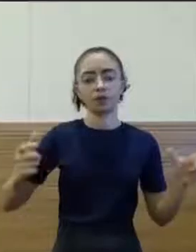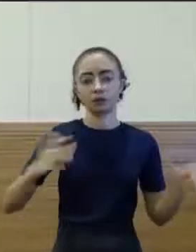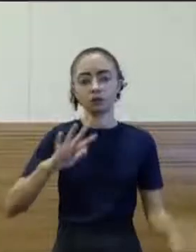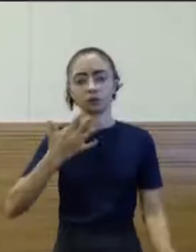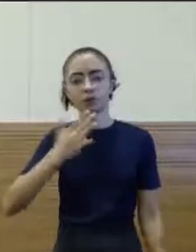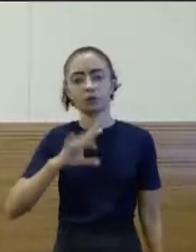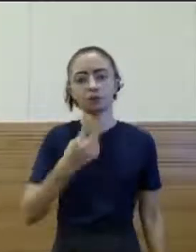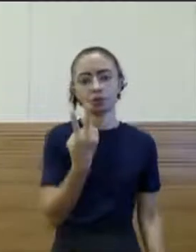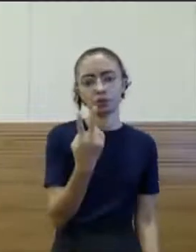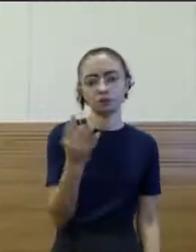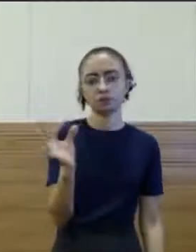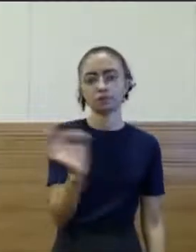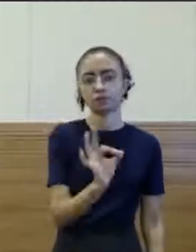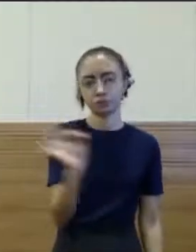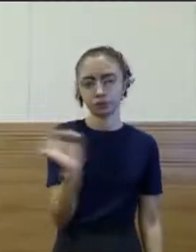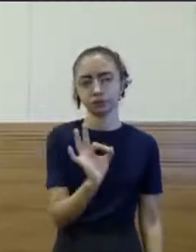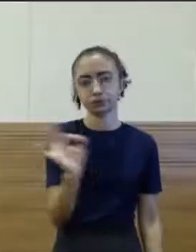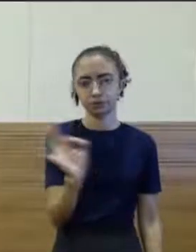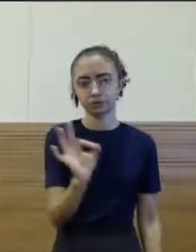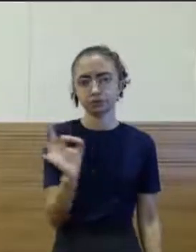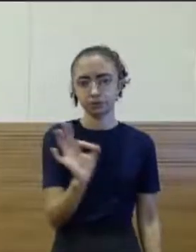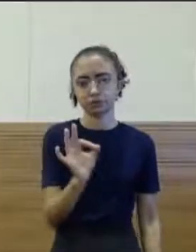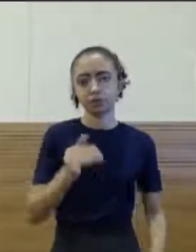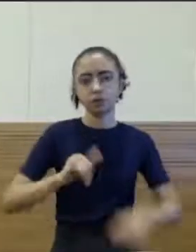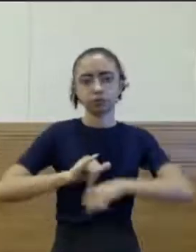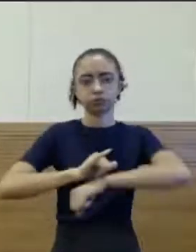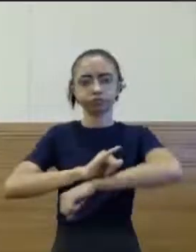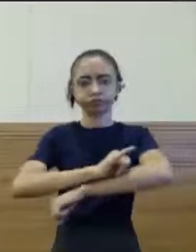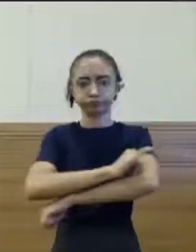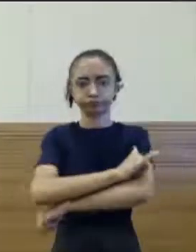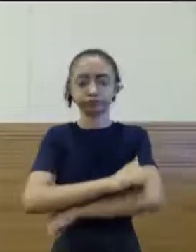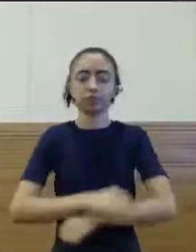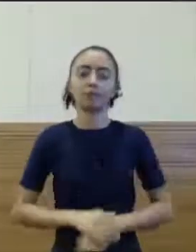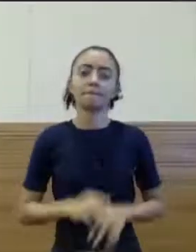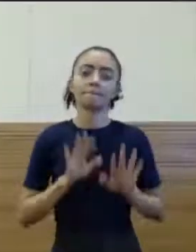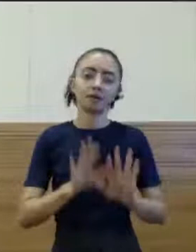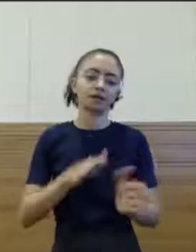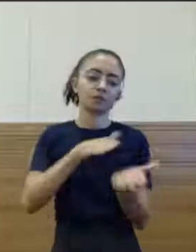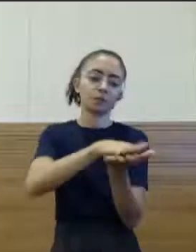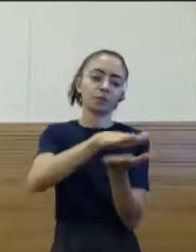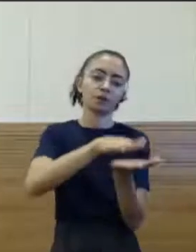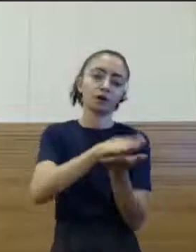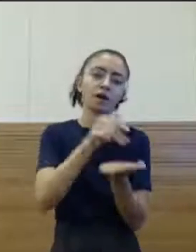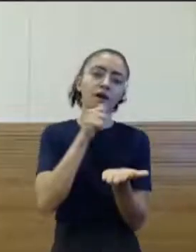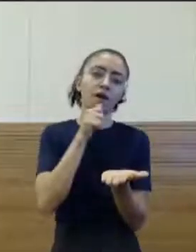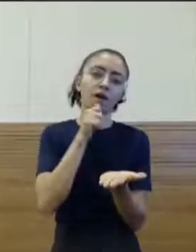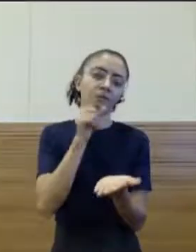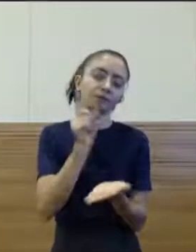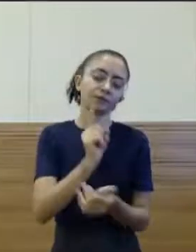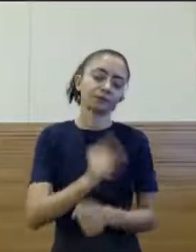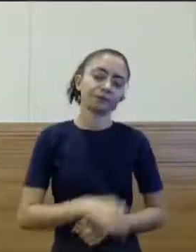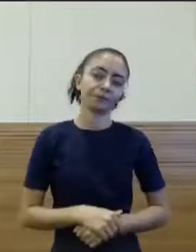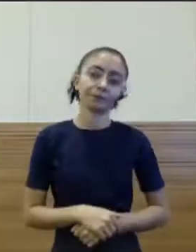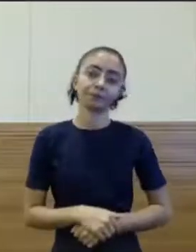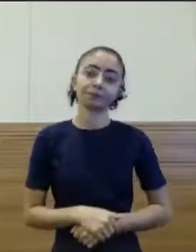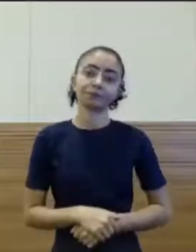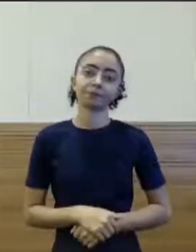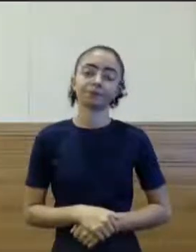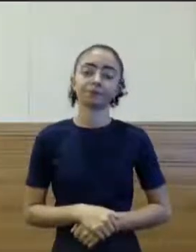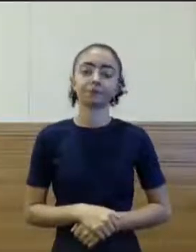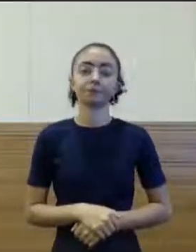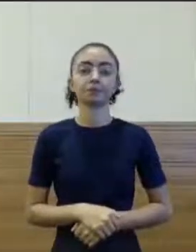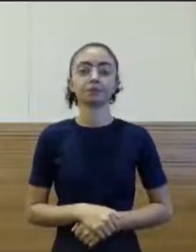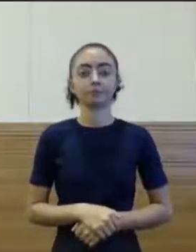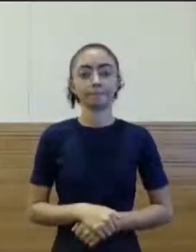points of the prevalence of obesity, but nevertheless, it hasn't been published yet. For children